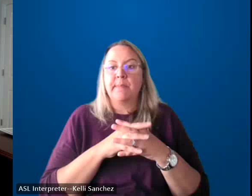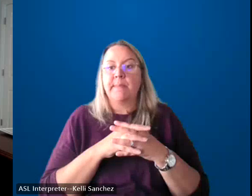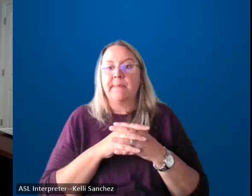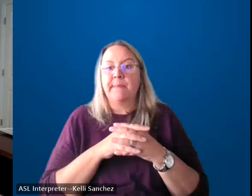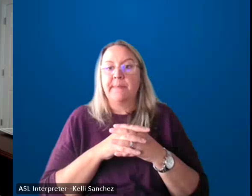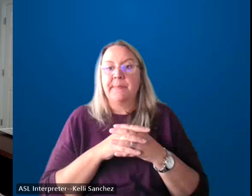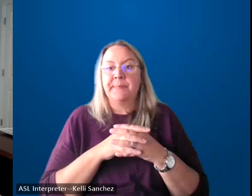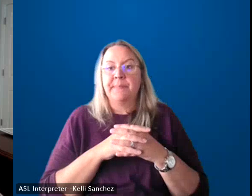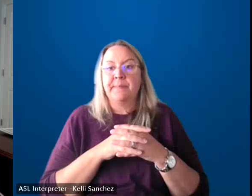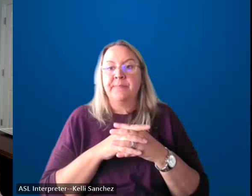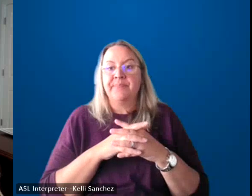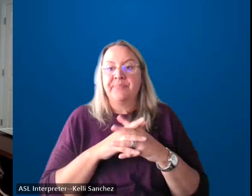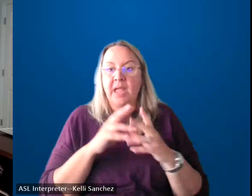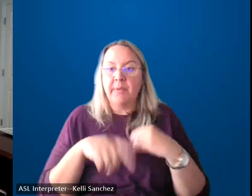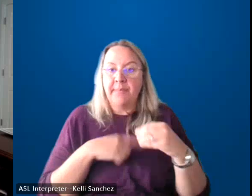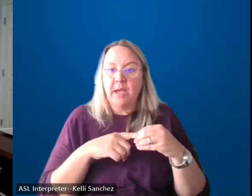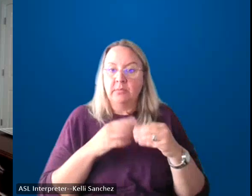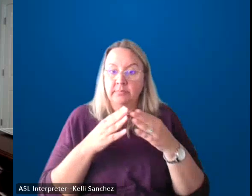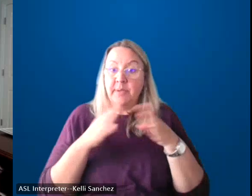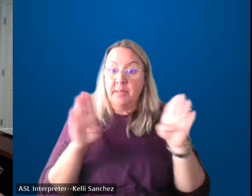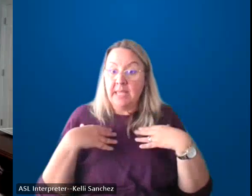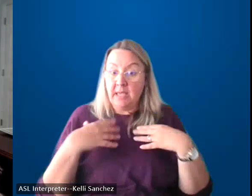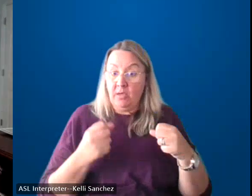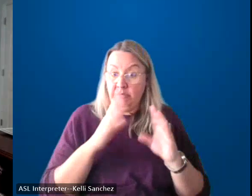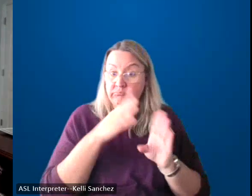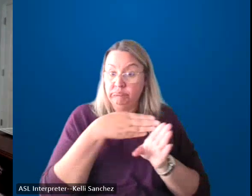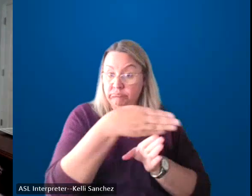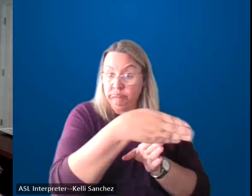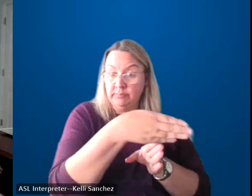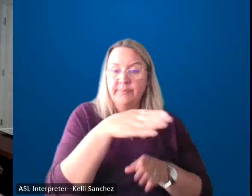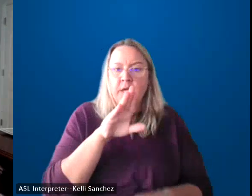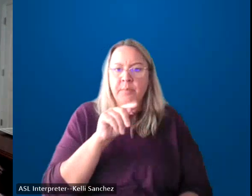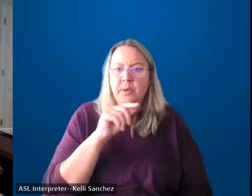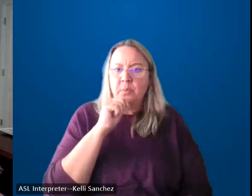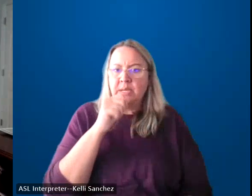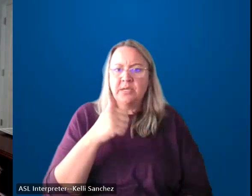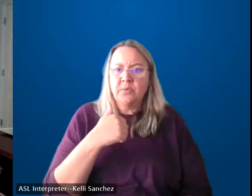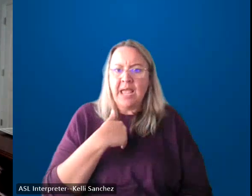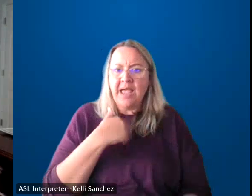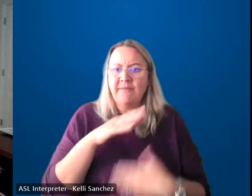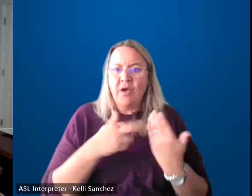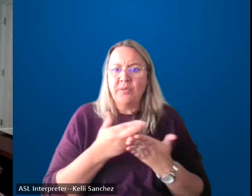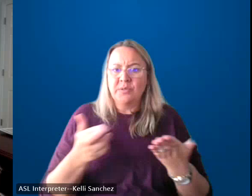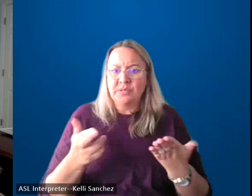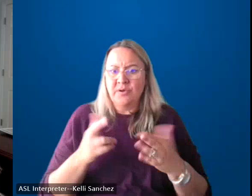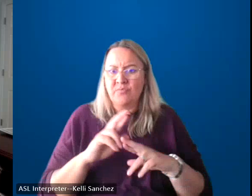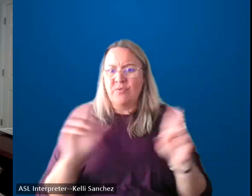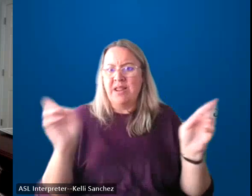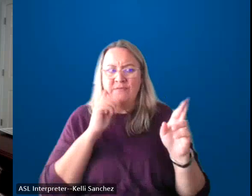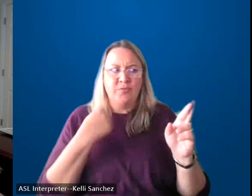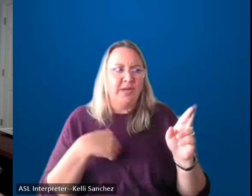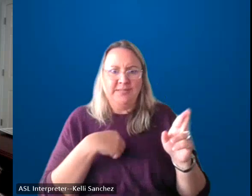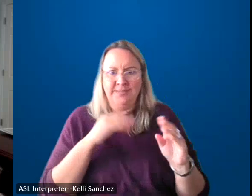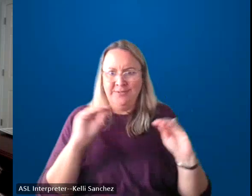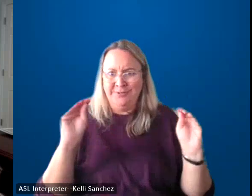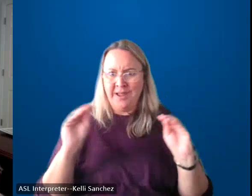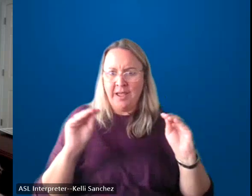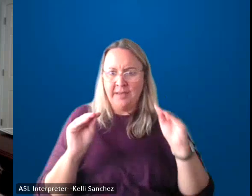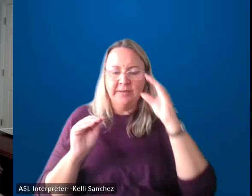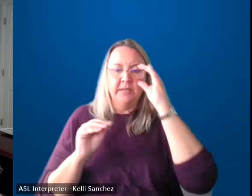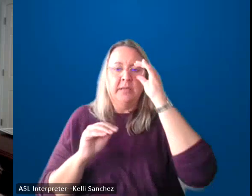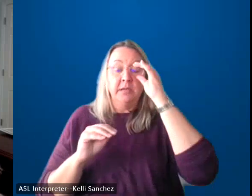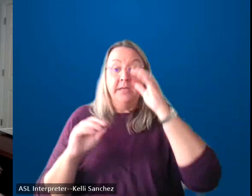about public health. Okay. But we don't have all those resources at our disposal. So, and then